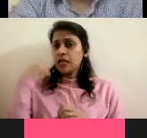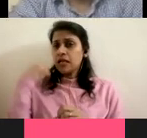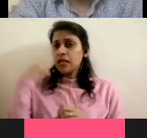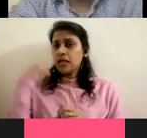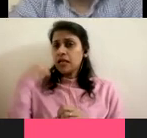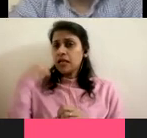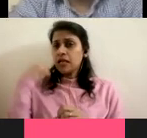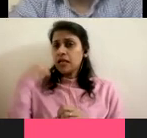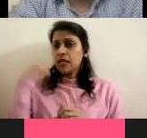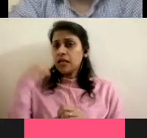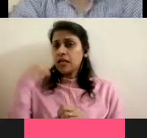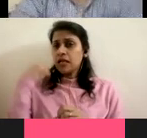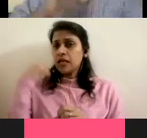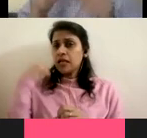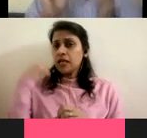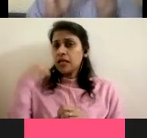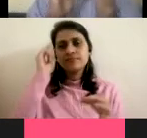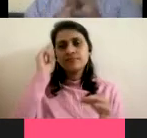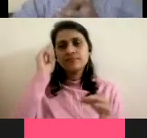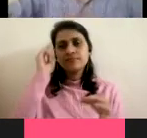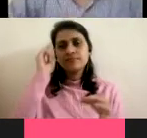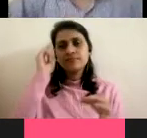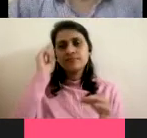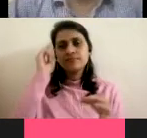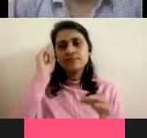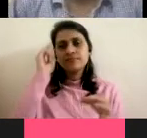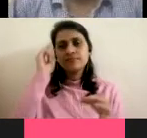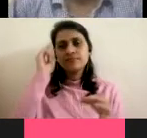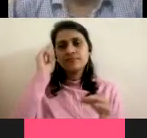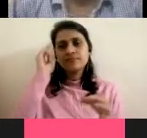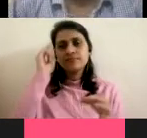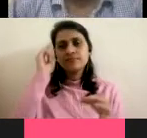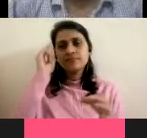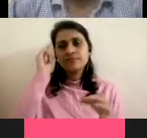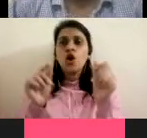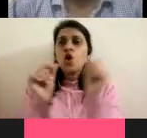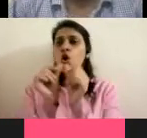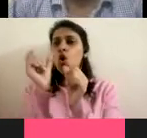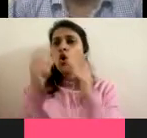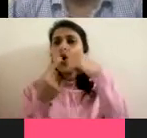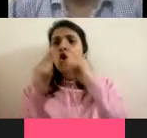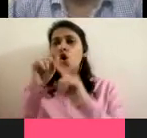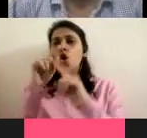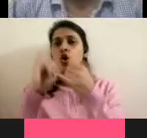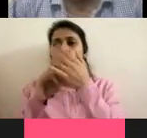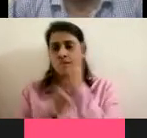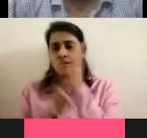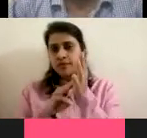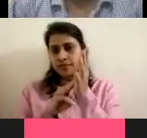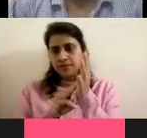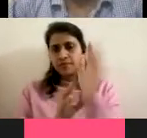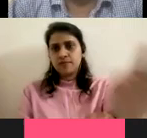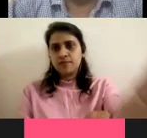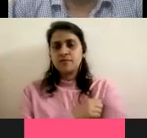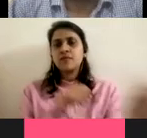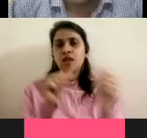Sakshi. So abhi autism mein hai log ka pas exceptional skill hai,